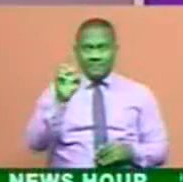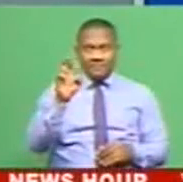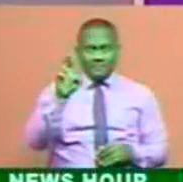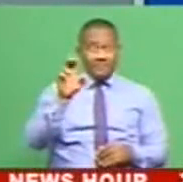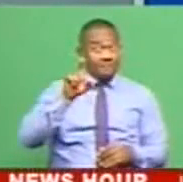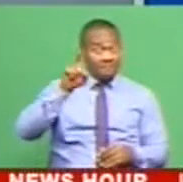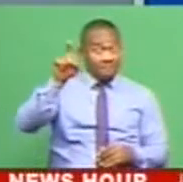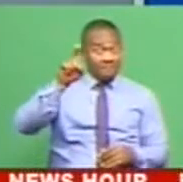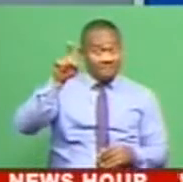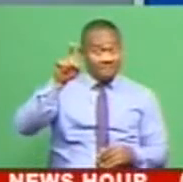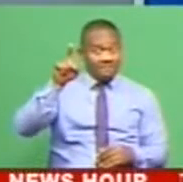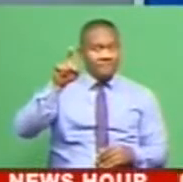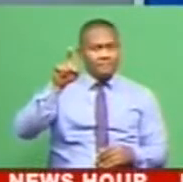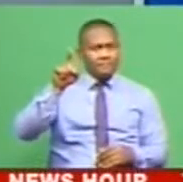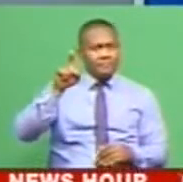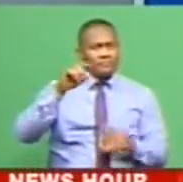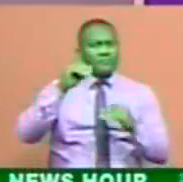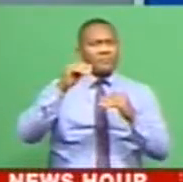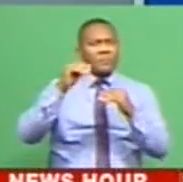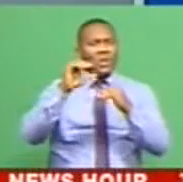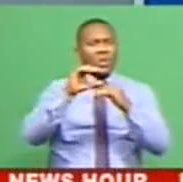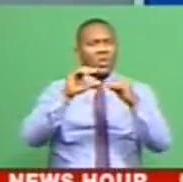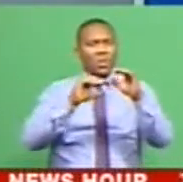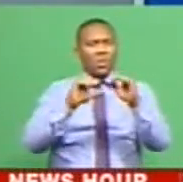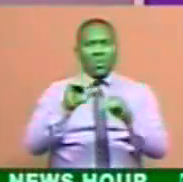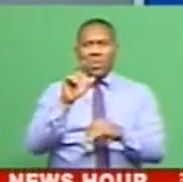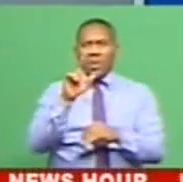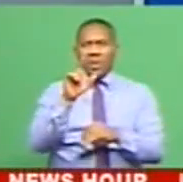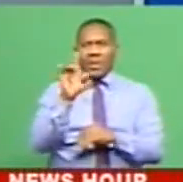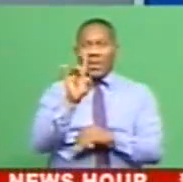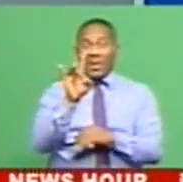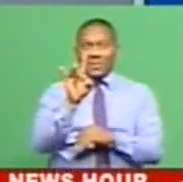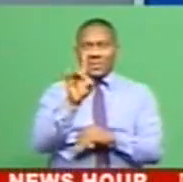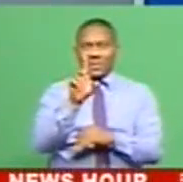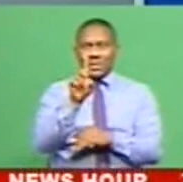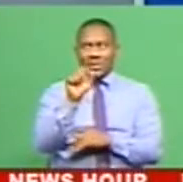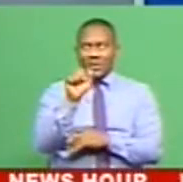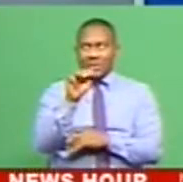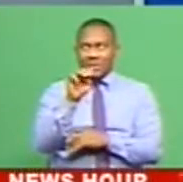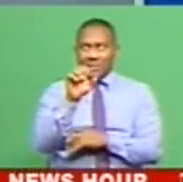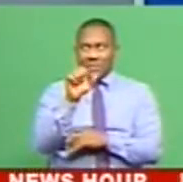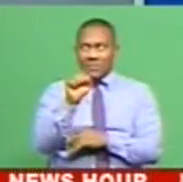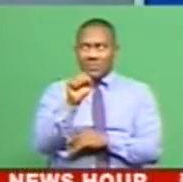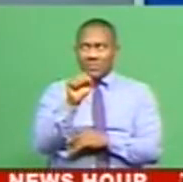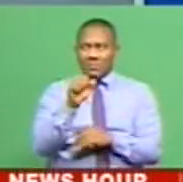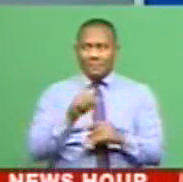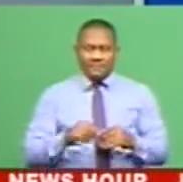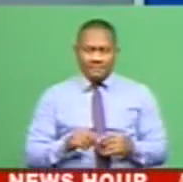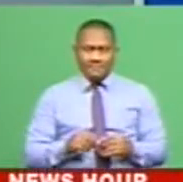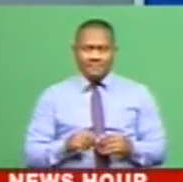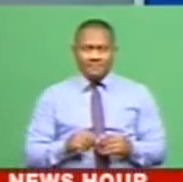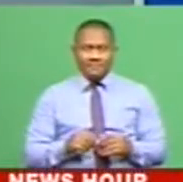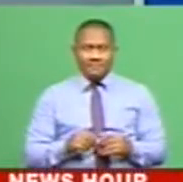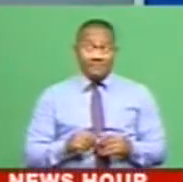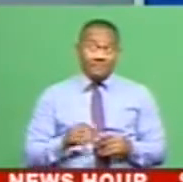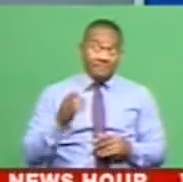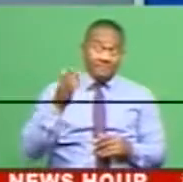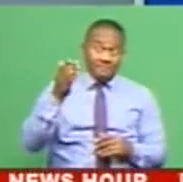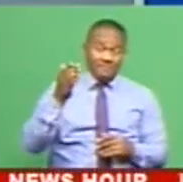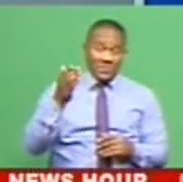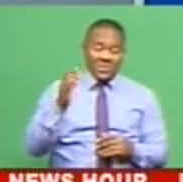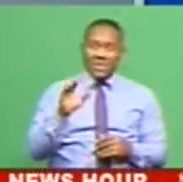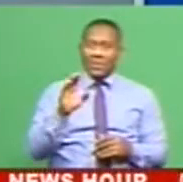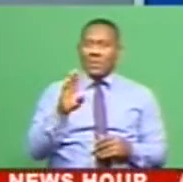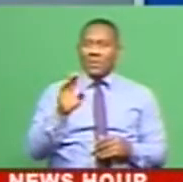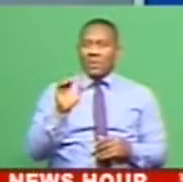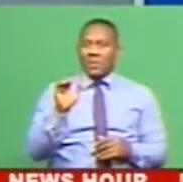Construction of about 8 dams under the One Village, One Dam policy are at various stages of completion in the Bongo